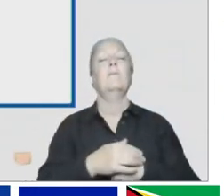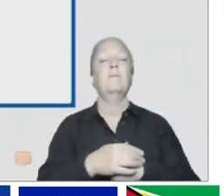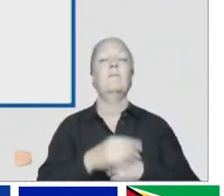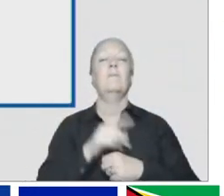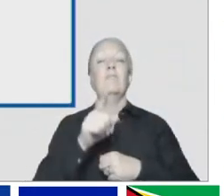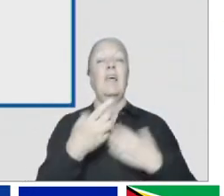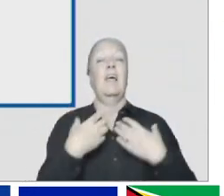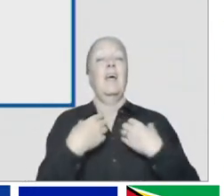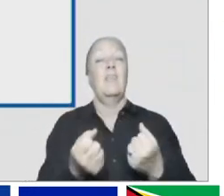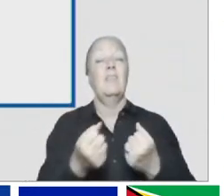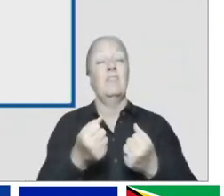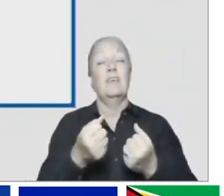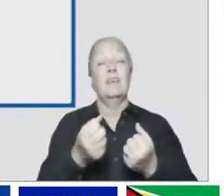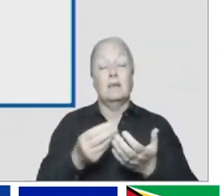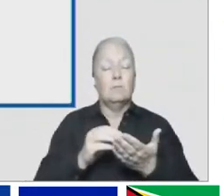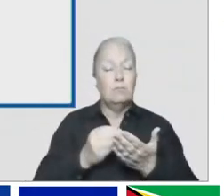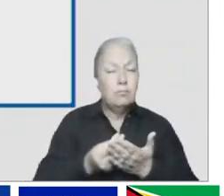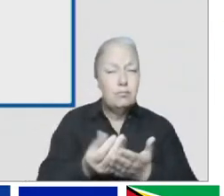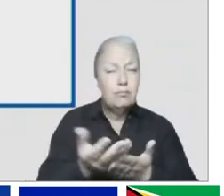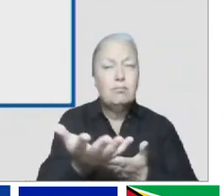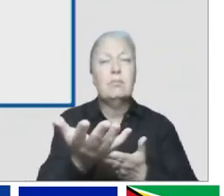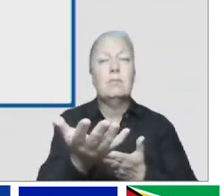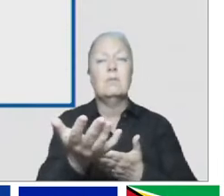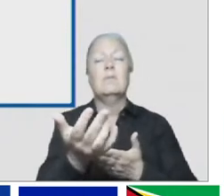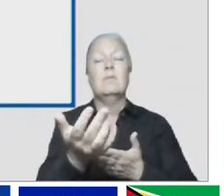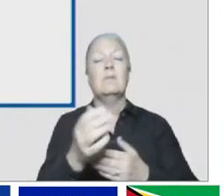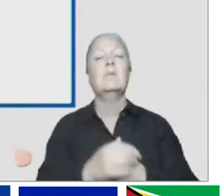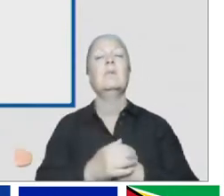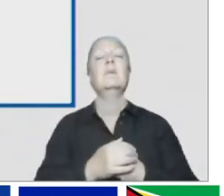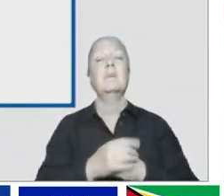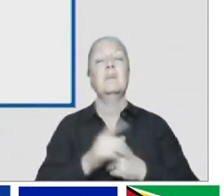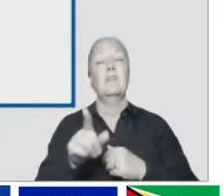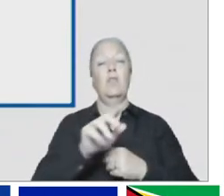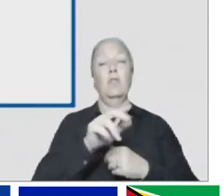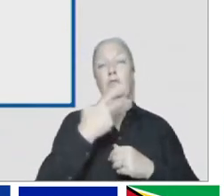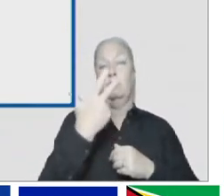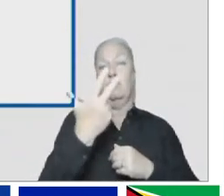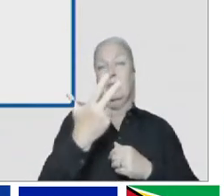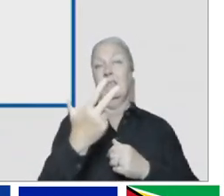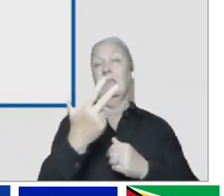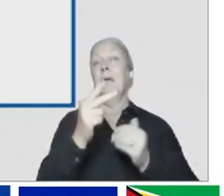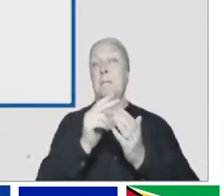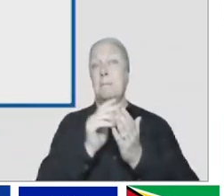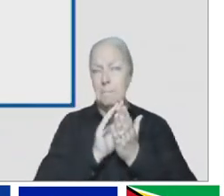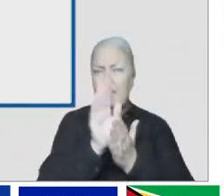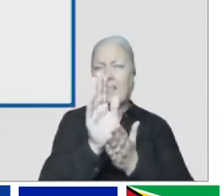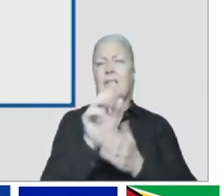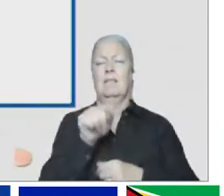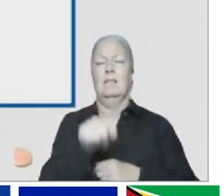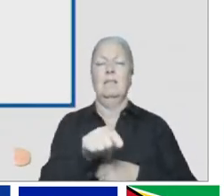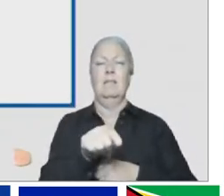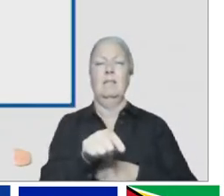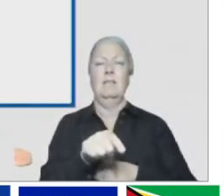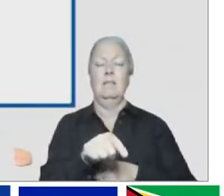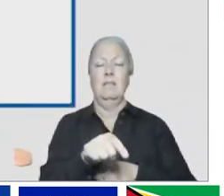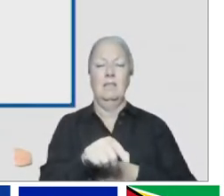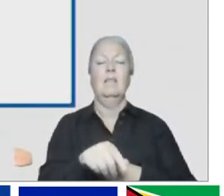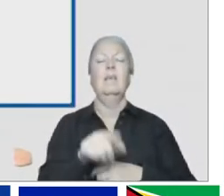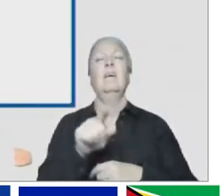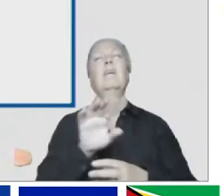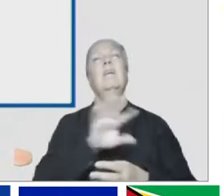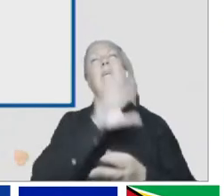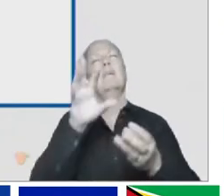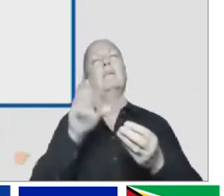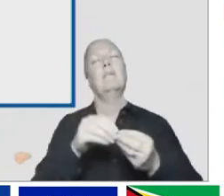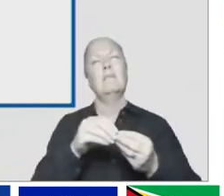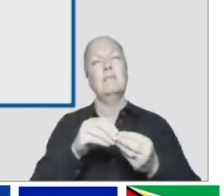public body support of $3 billion made for a total fiscal intervention of approximately $40